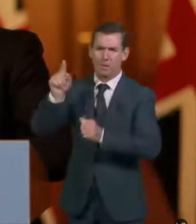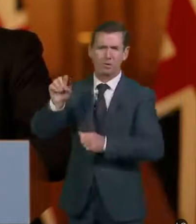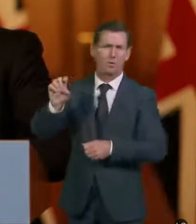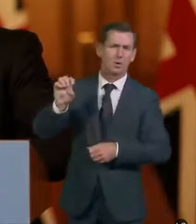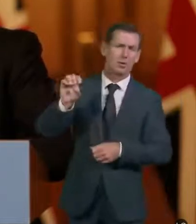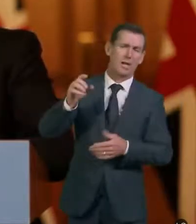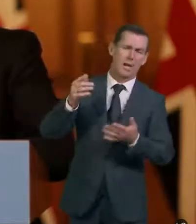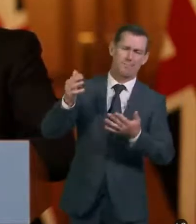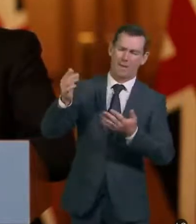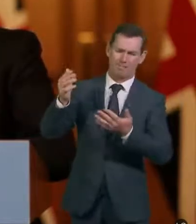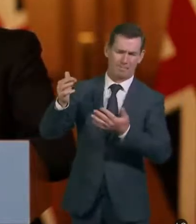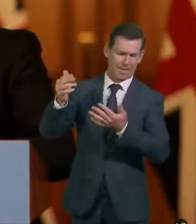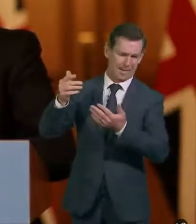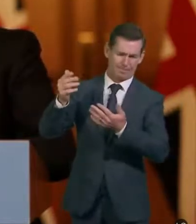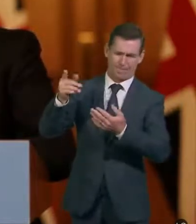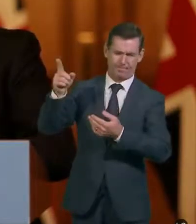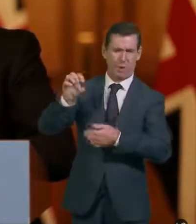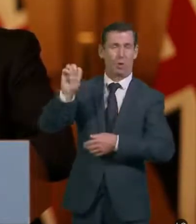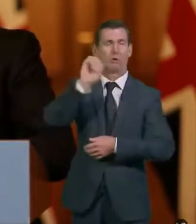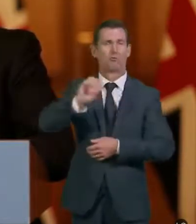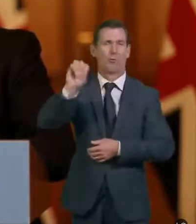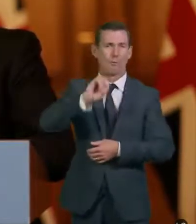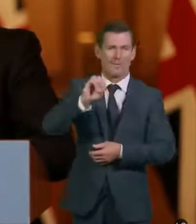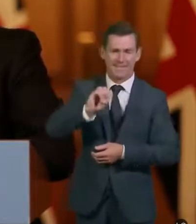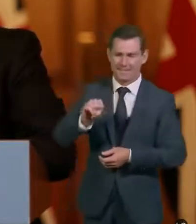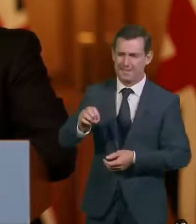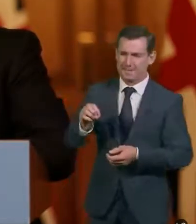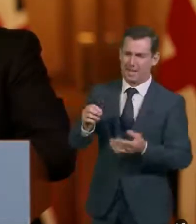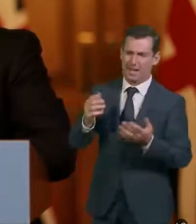Europe. Look, I think there's